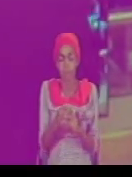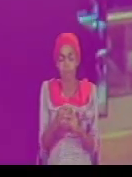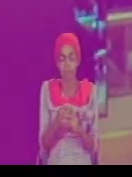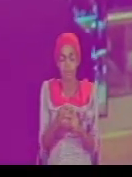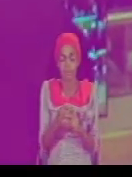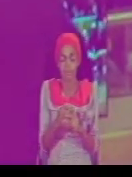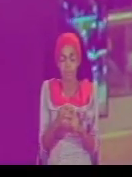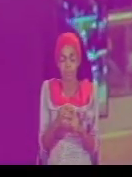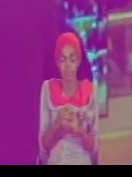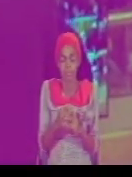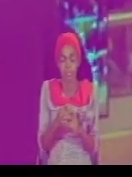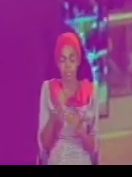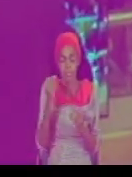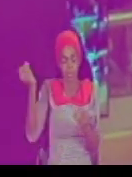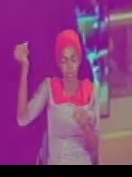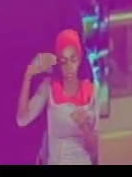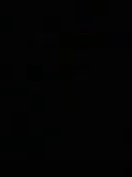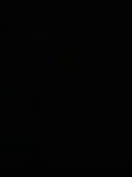Sunshine,